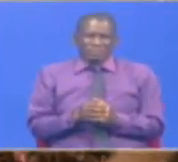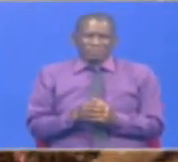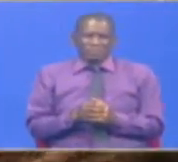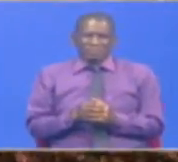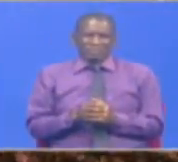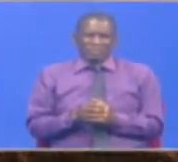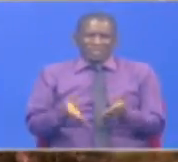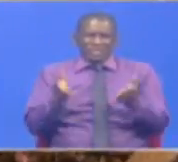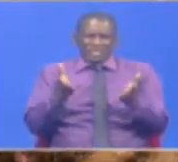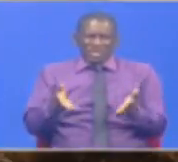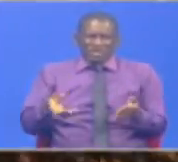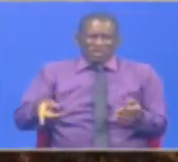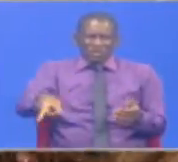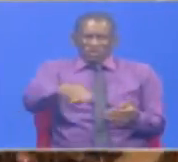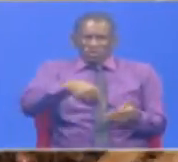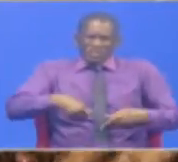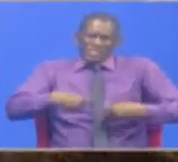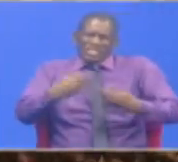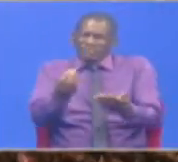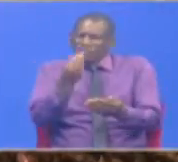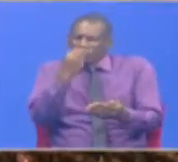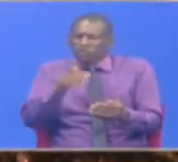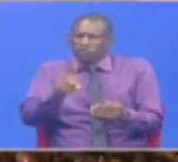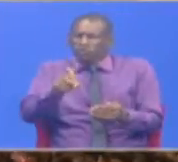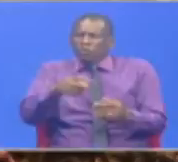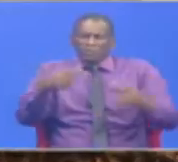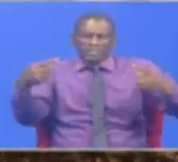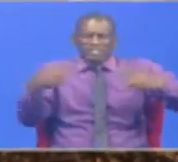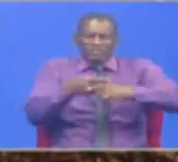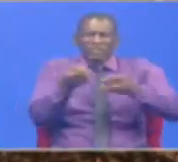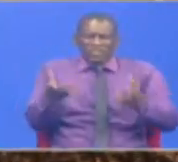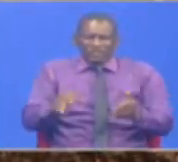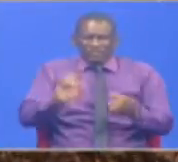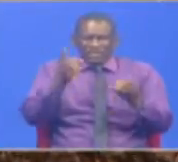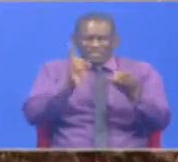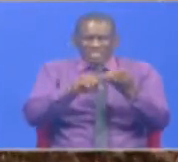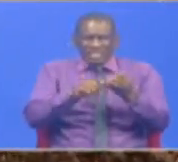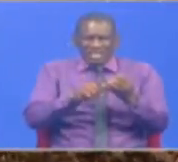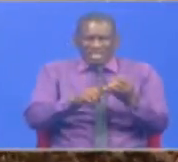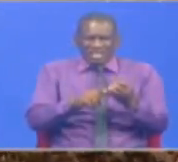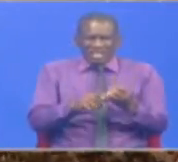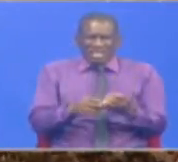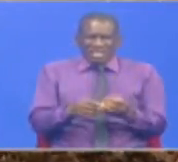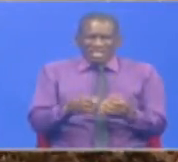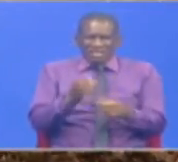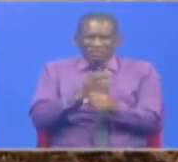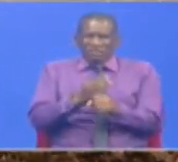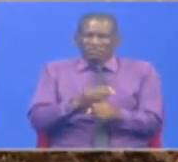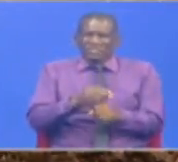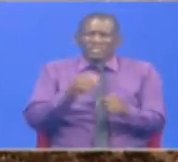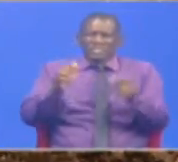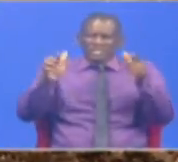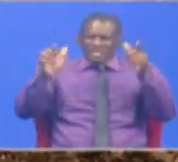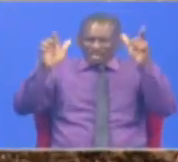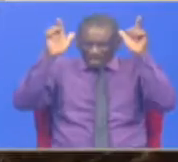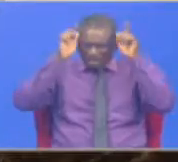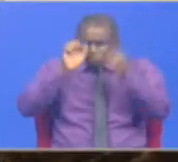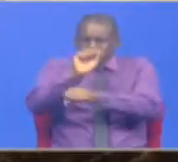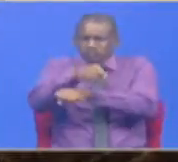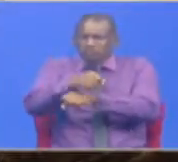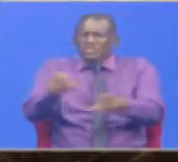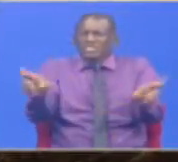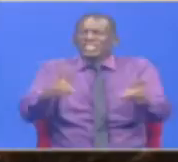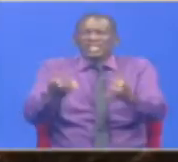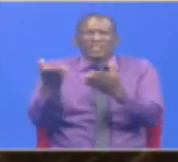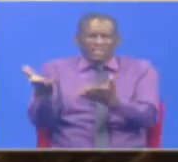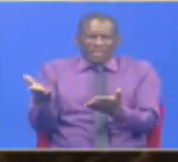So we feed the worms on a variety of items. One, mostly we use cow dung, which is readily available,